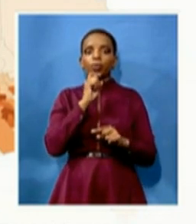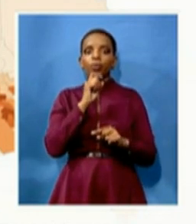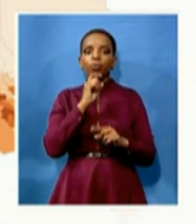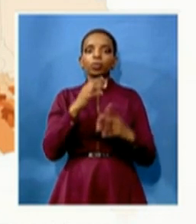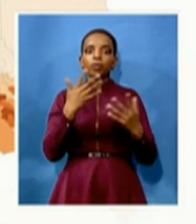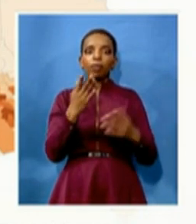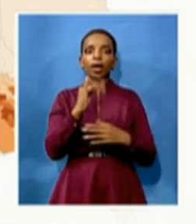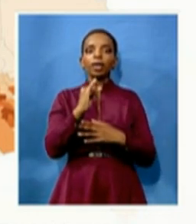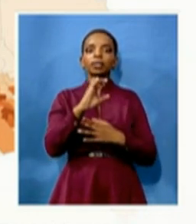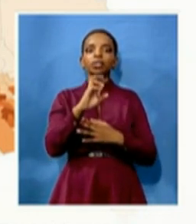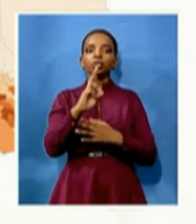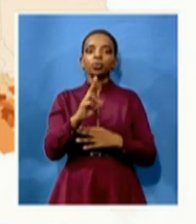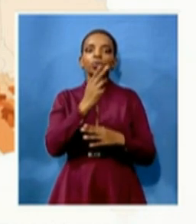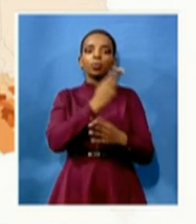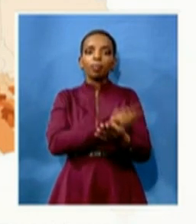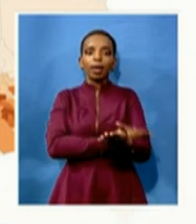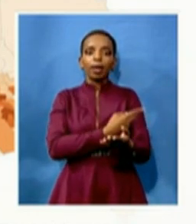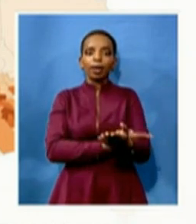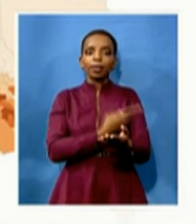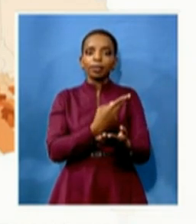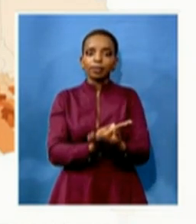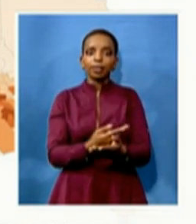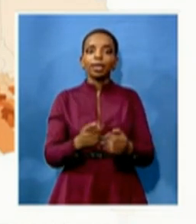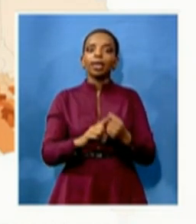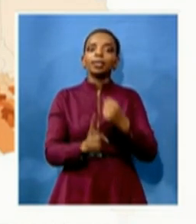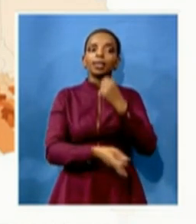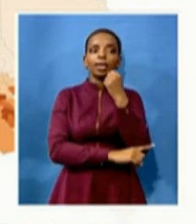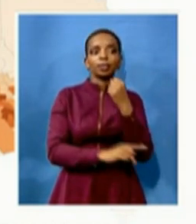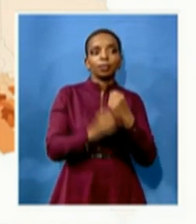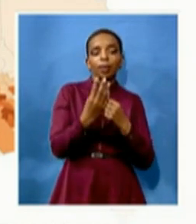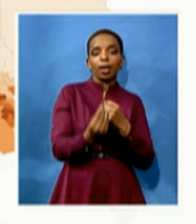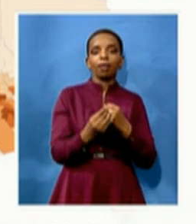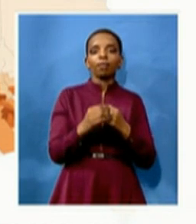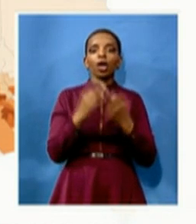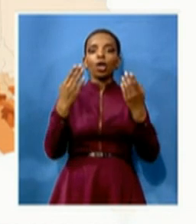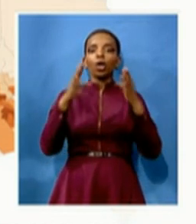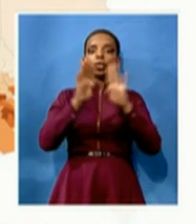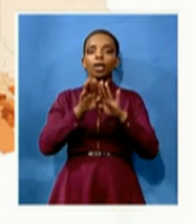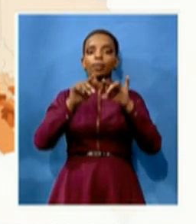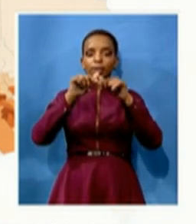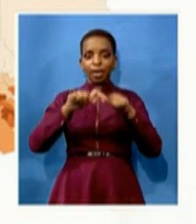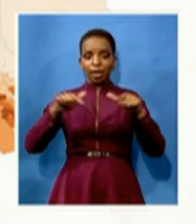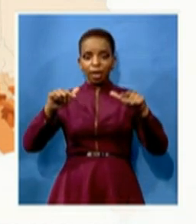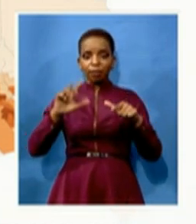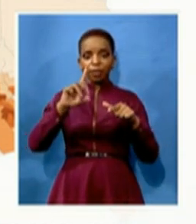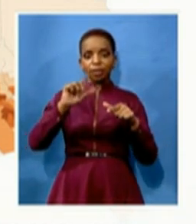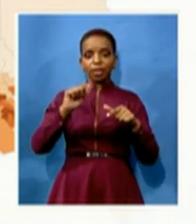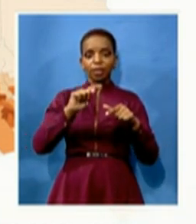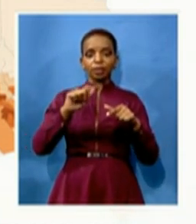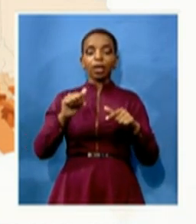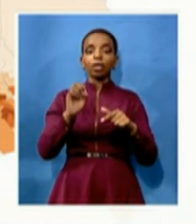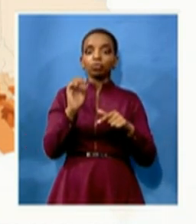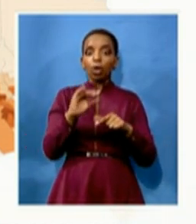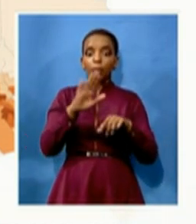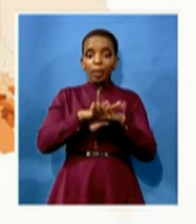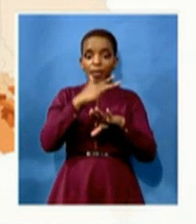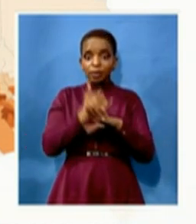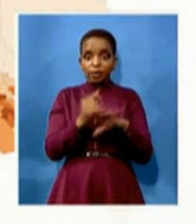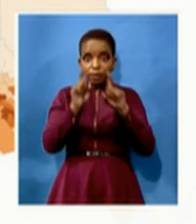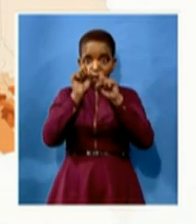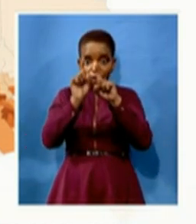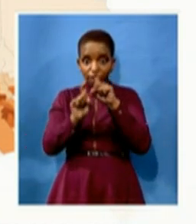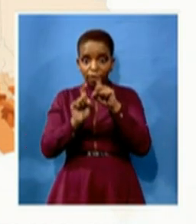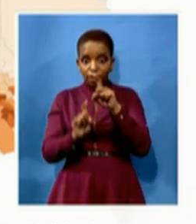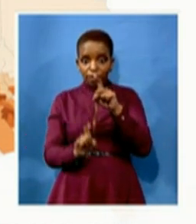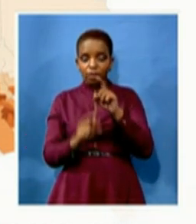parameters covering sort of lockdown level and alternative policies. Based on this model, we can compute estimated number of infections per ward